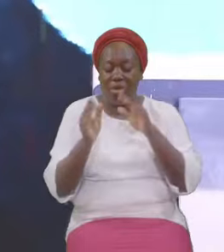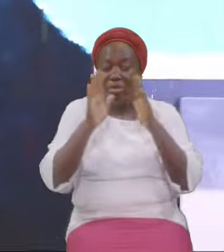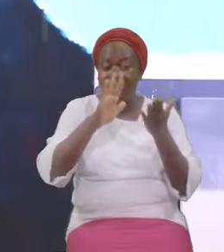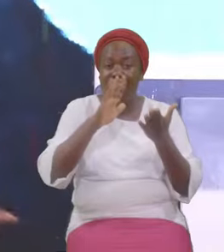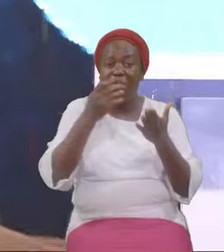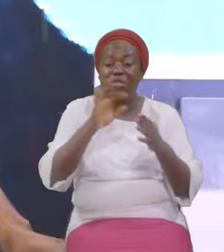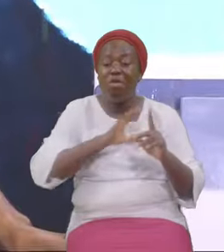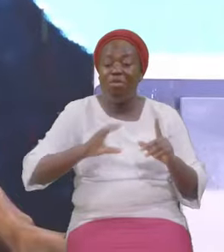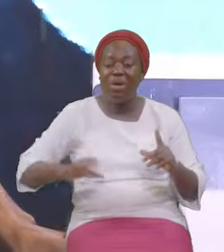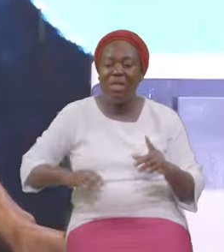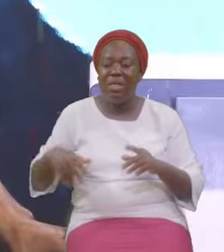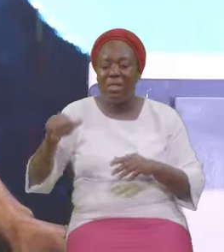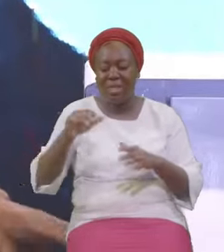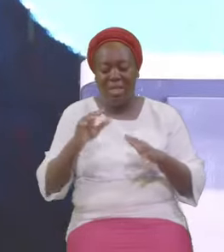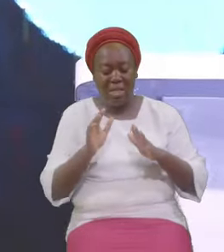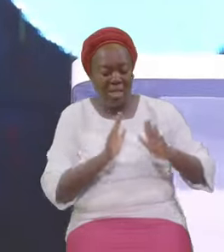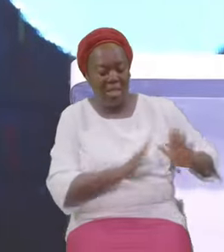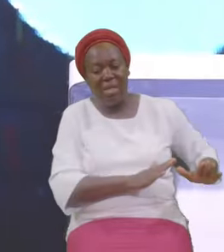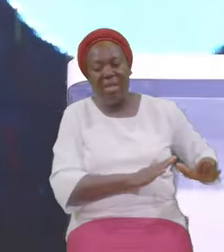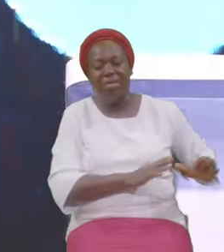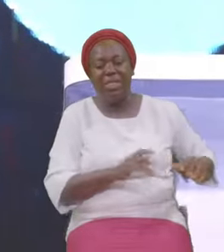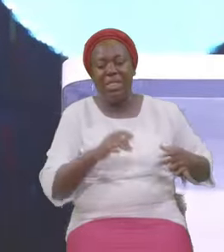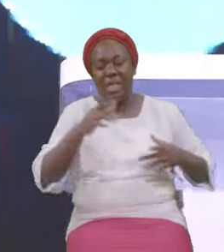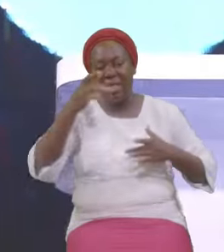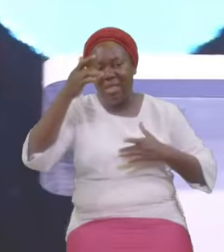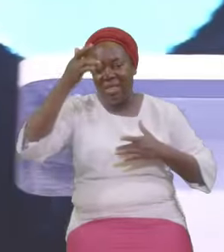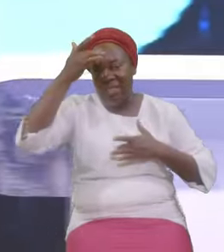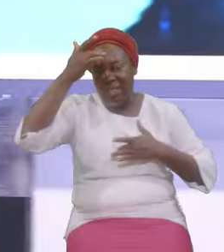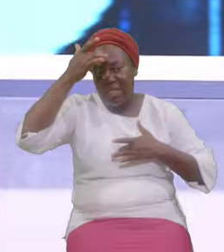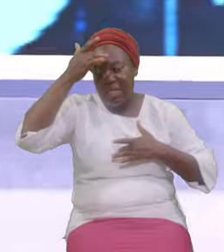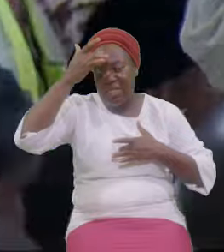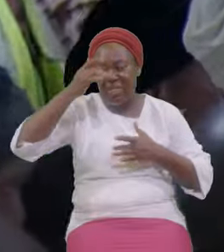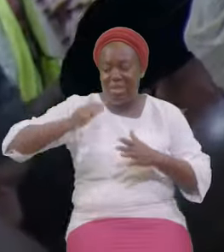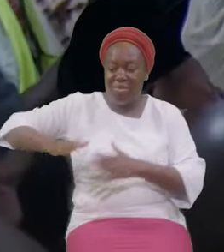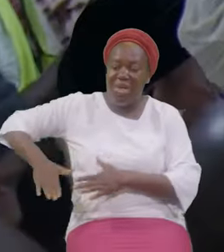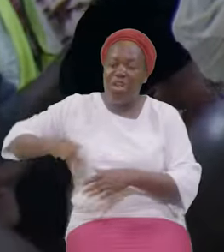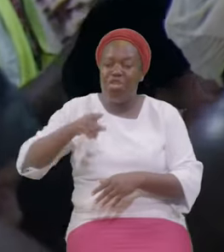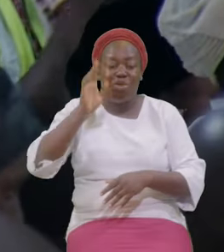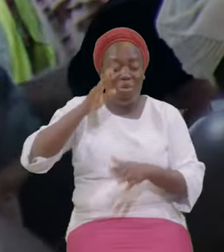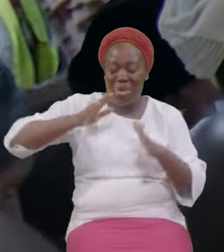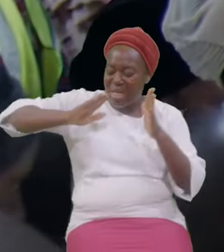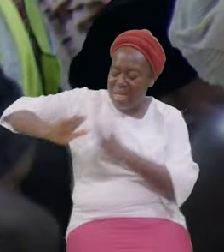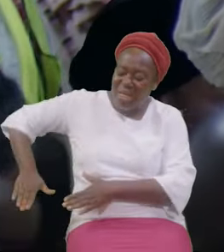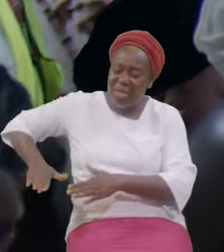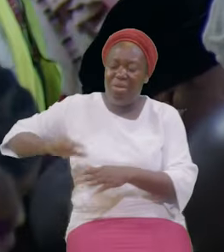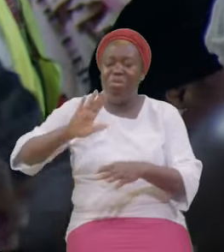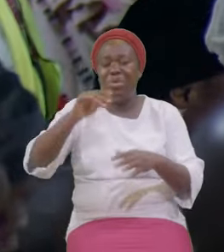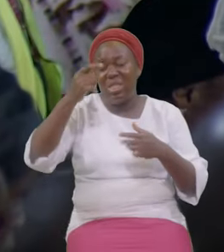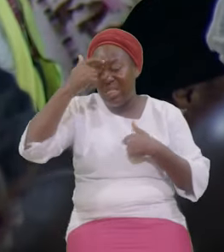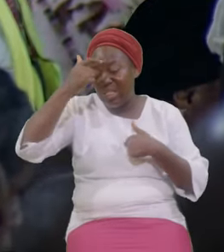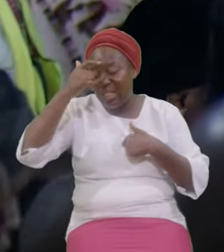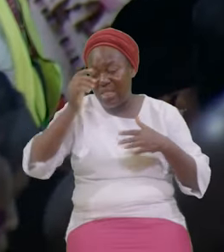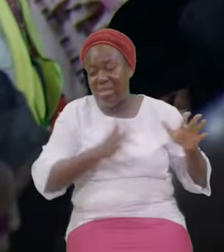they left their sickness behind. You will leave your sickness behind. You will leave